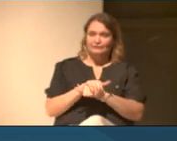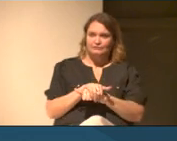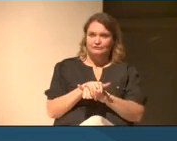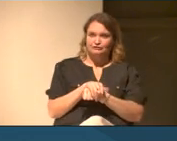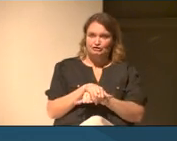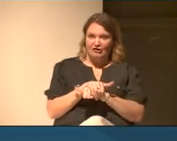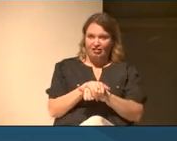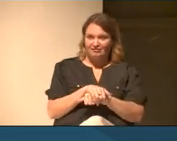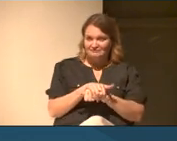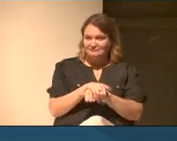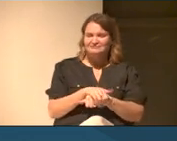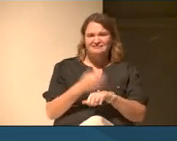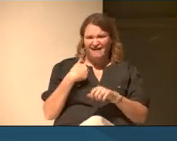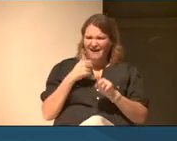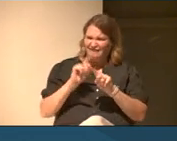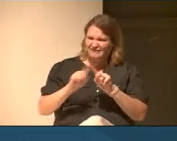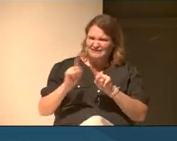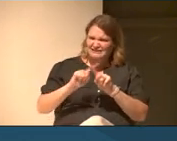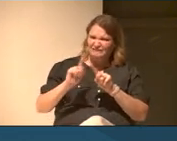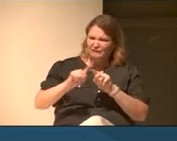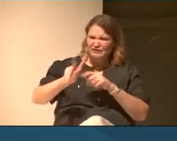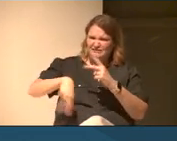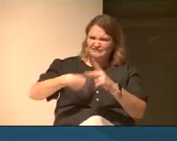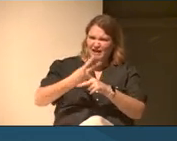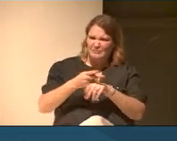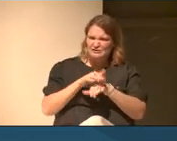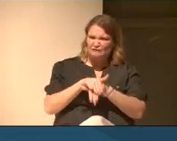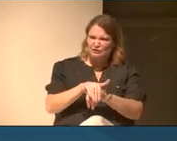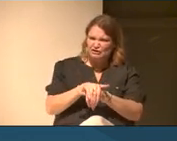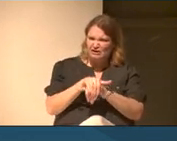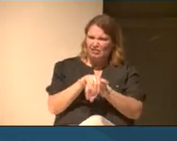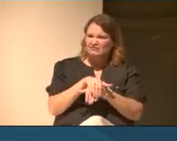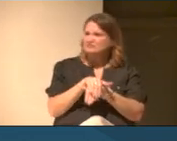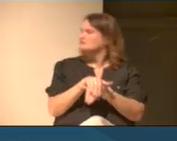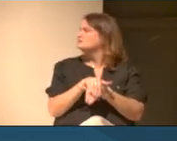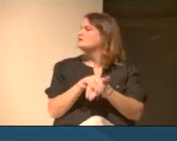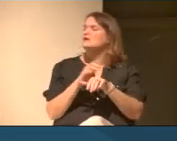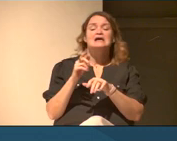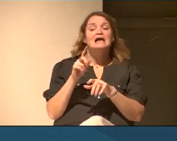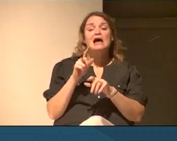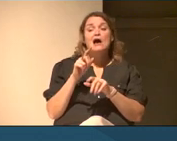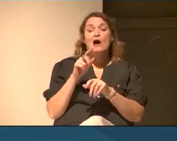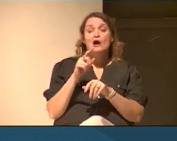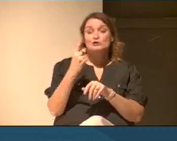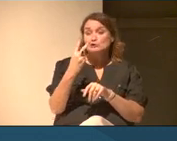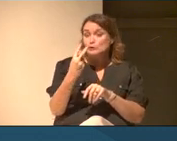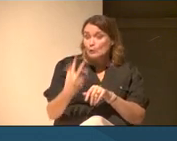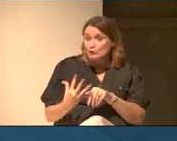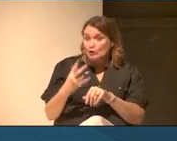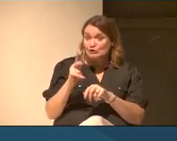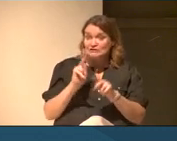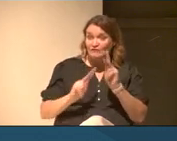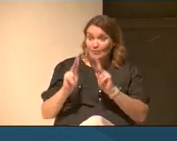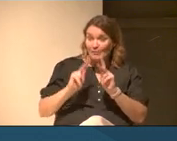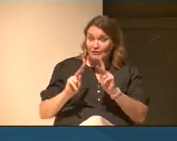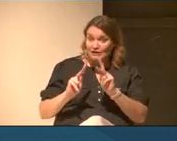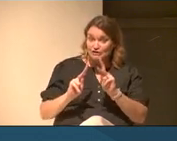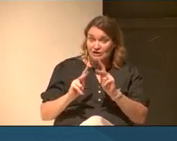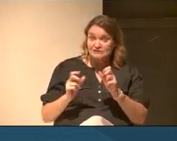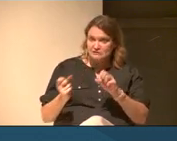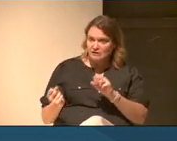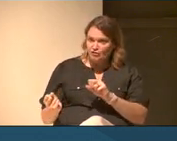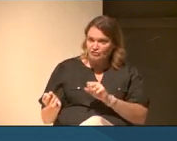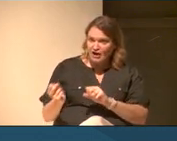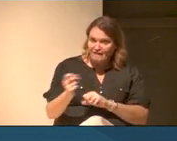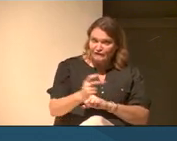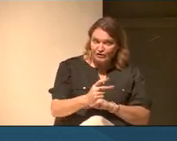five different species of sea turtles. Two-thirds of those populations are actually on the road to recovery. Now, how many of you actually knew that? When I give this talk,